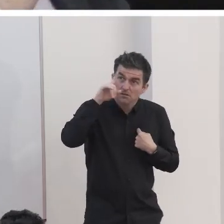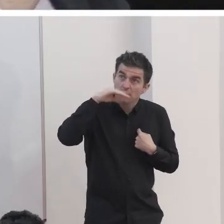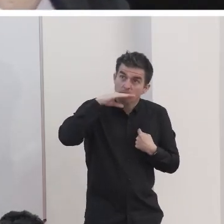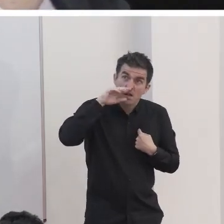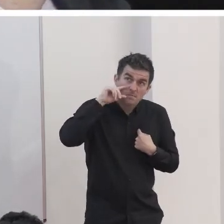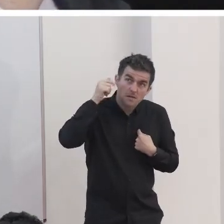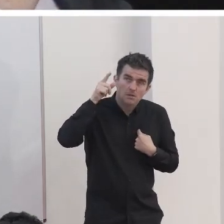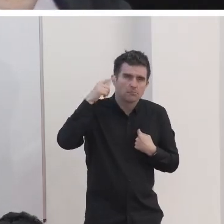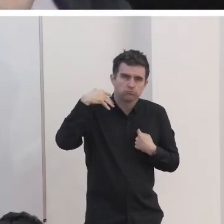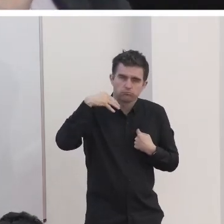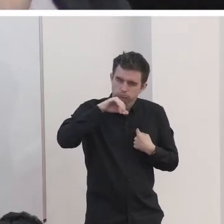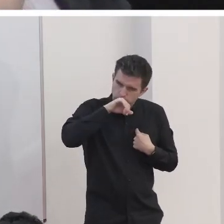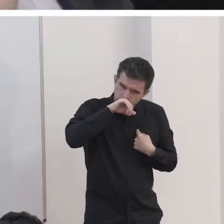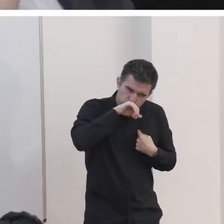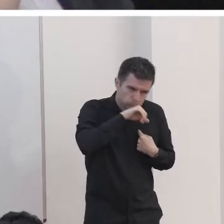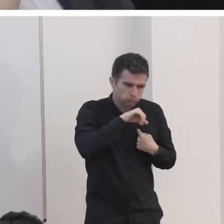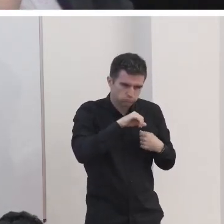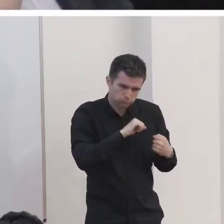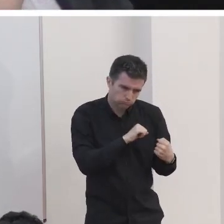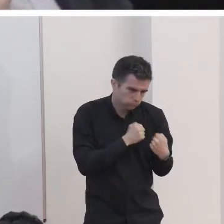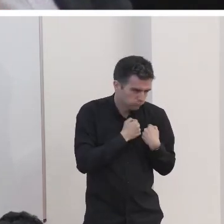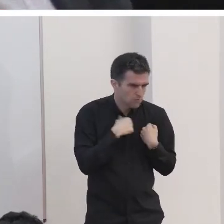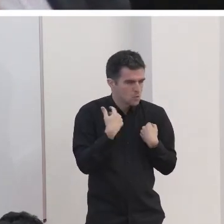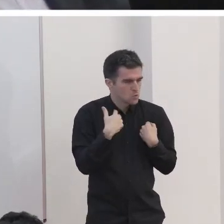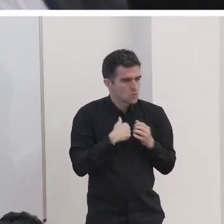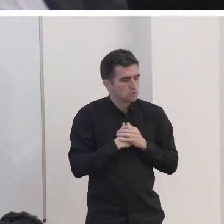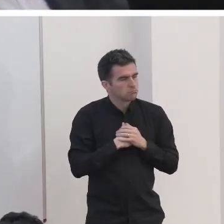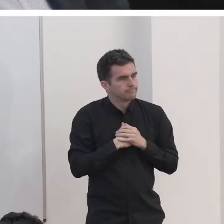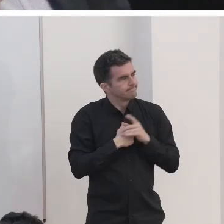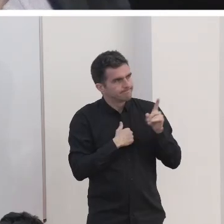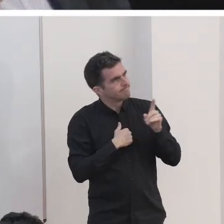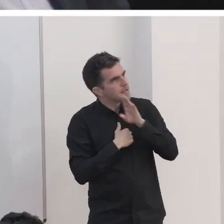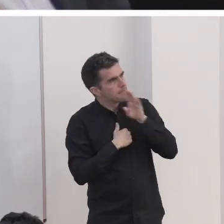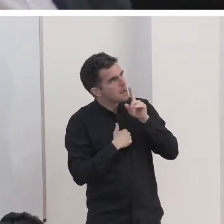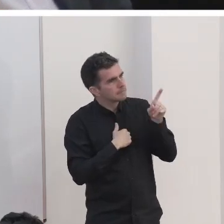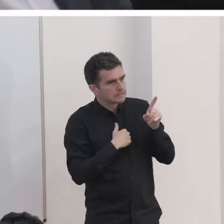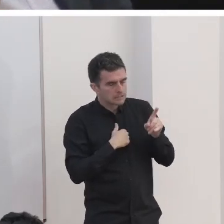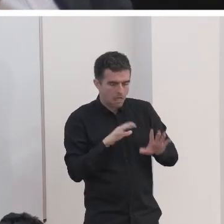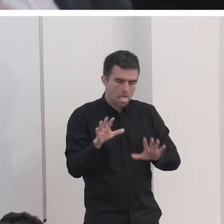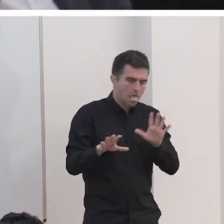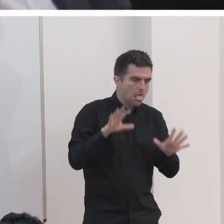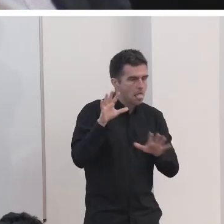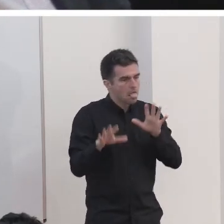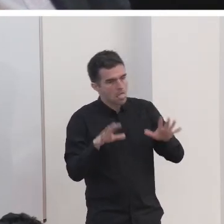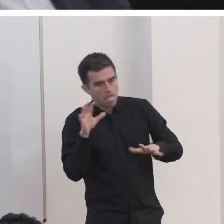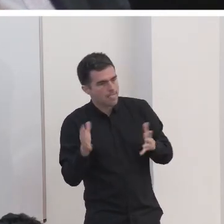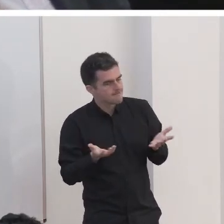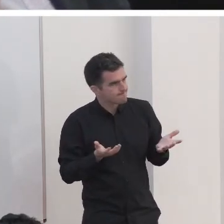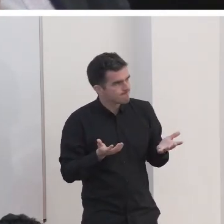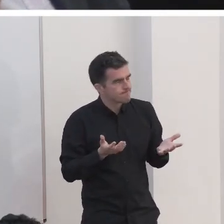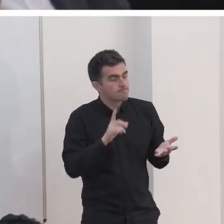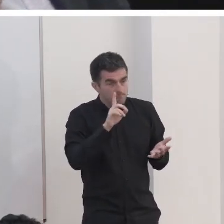child, and it's common, rural or neighborhood confusion or